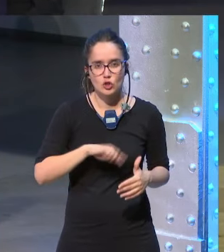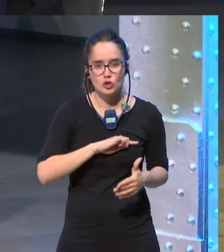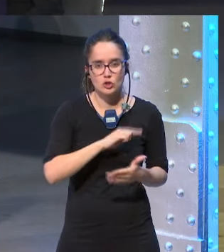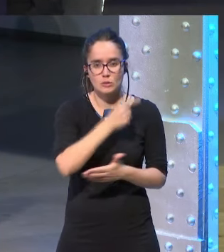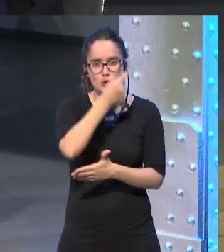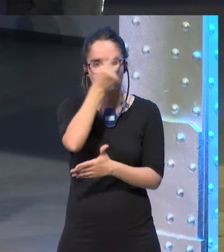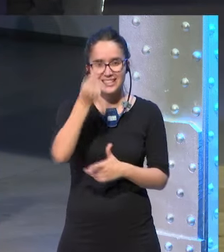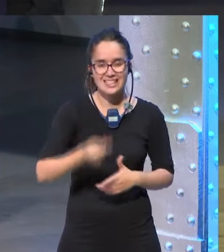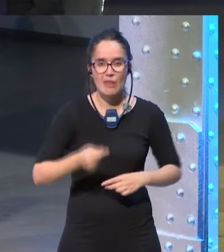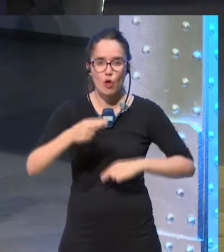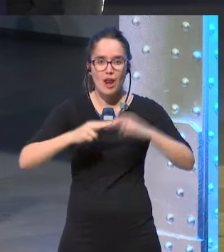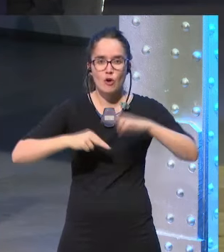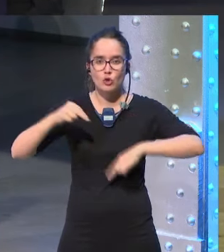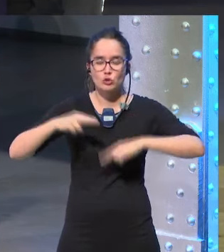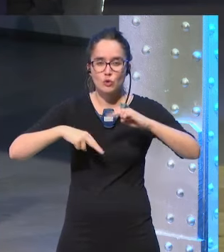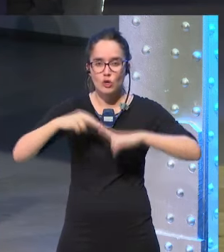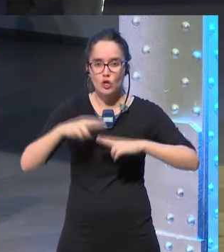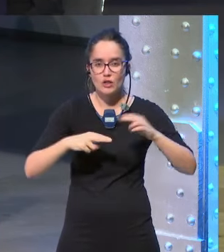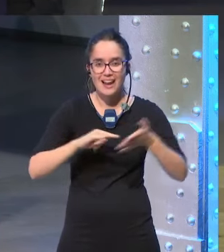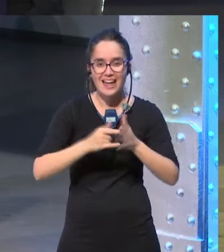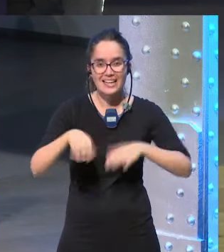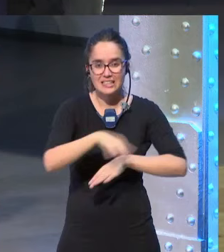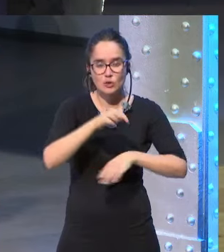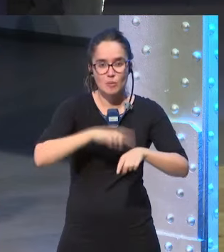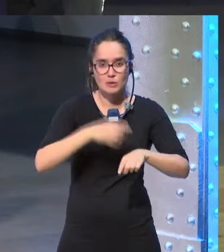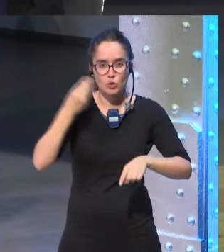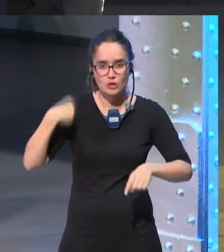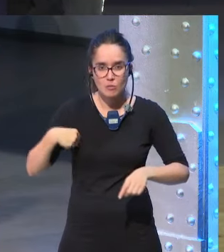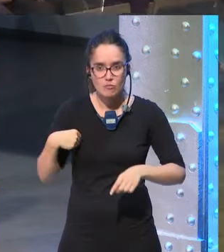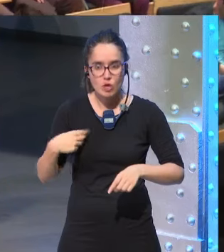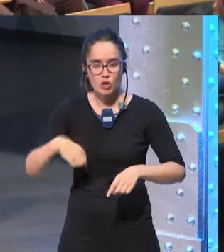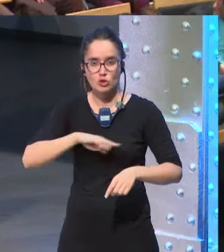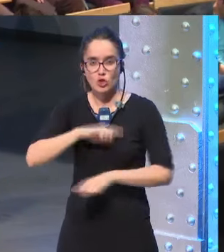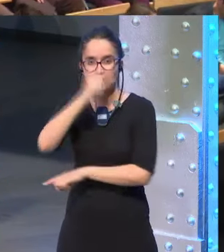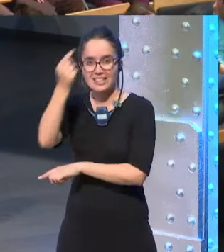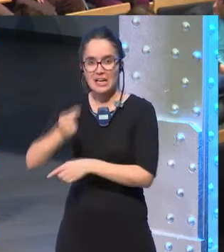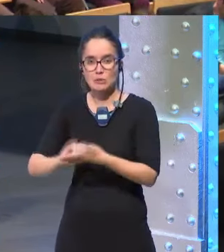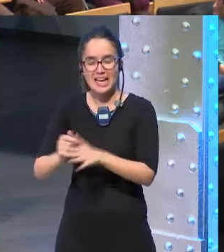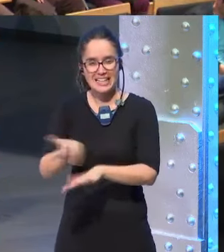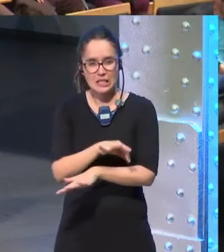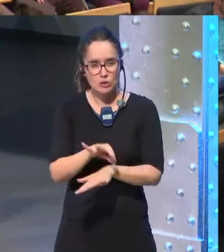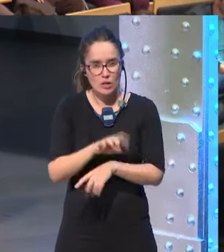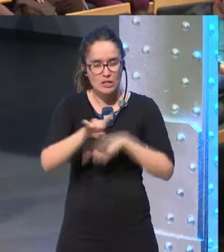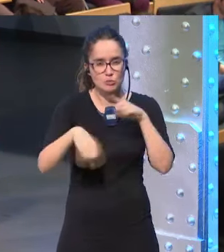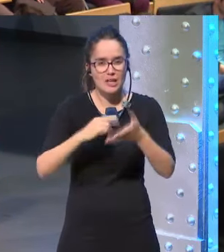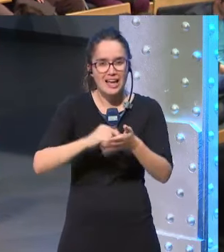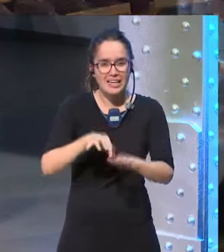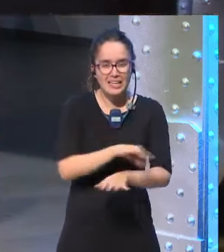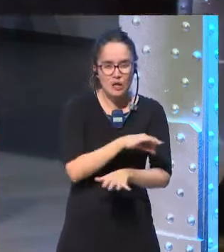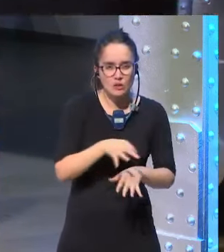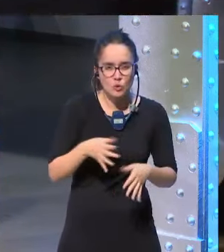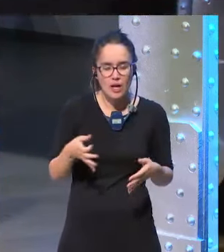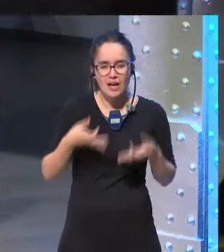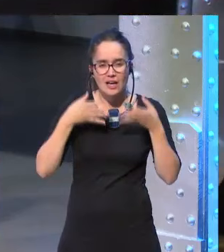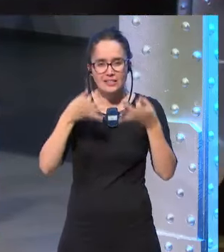construction of architecture while we design architecture. And I think good architecture is actually always thought like this. So, I mean, I would say